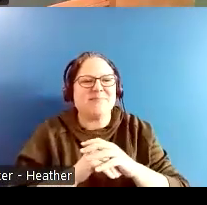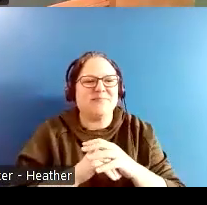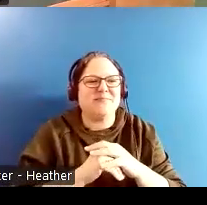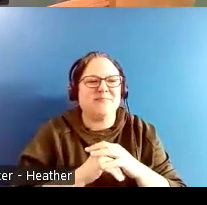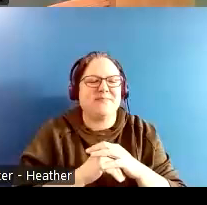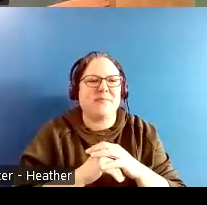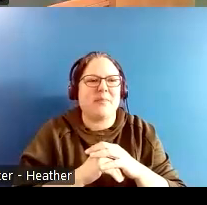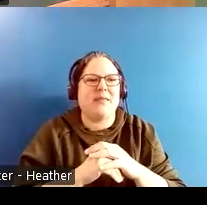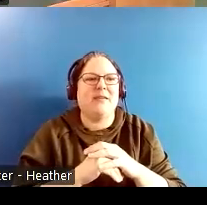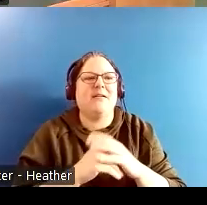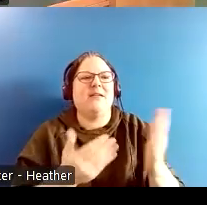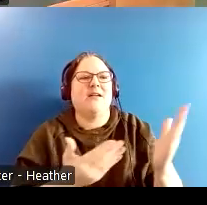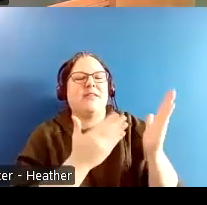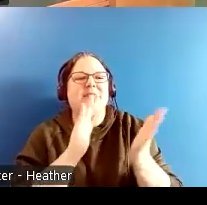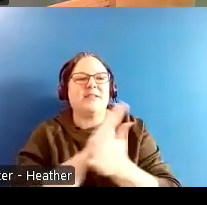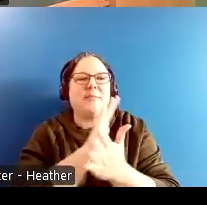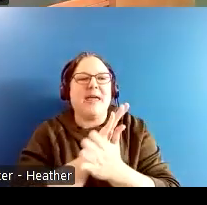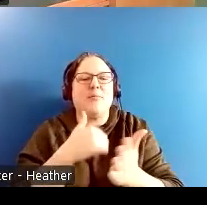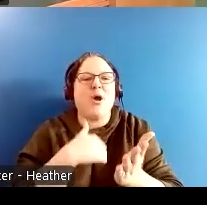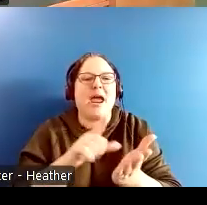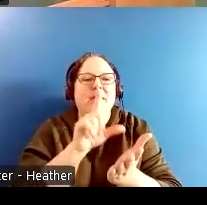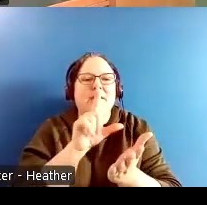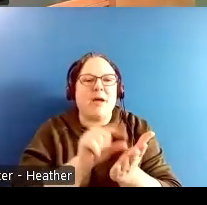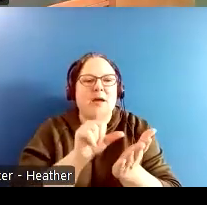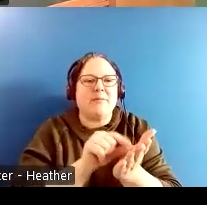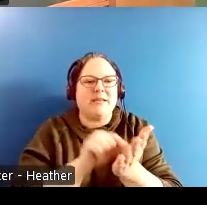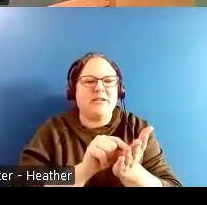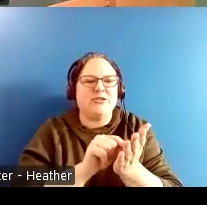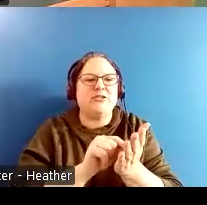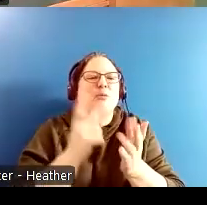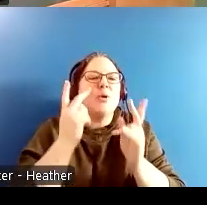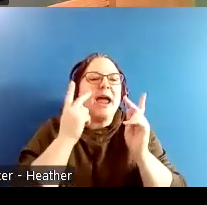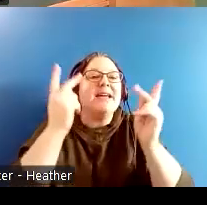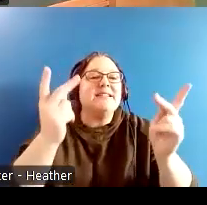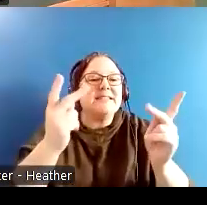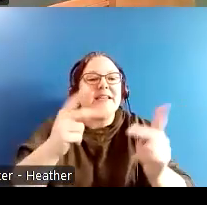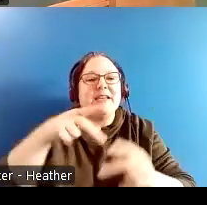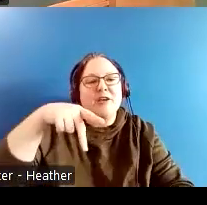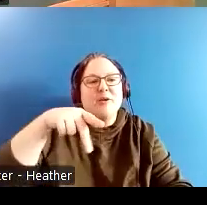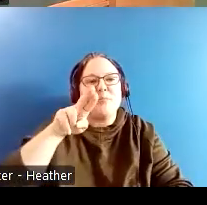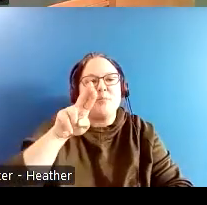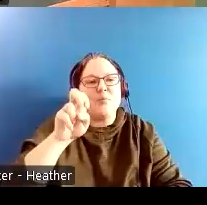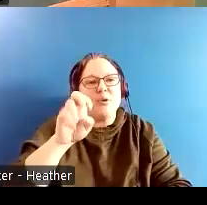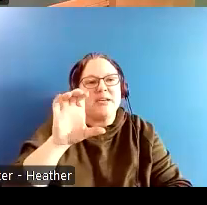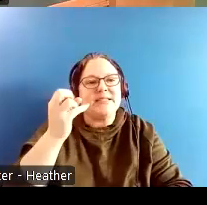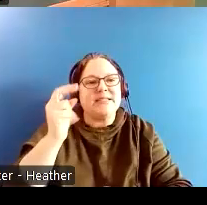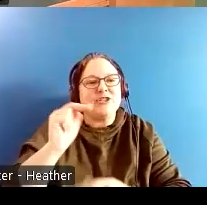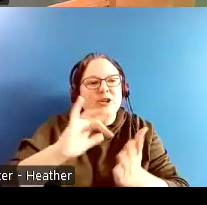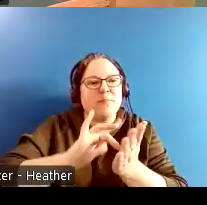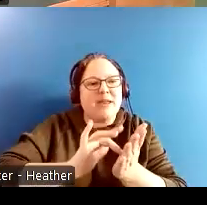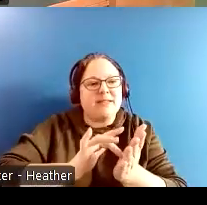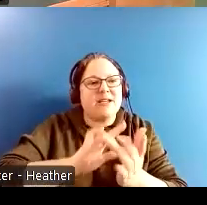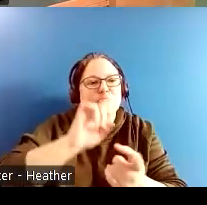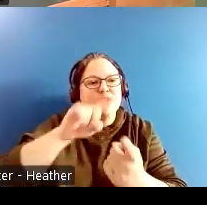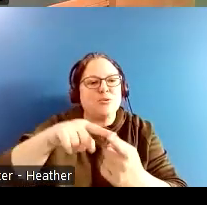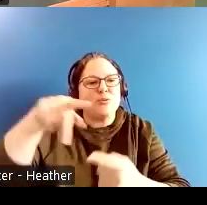So this is a paper we published about where we see precision medicine going to phenotype. So everyone's familiar with